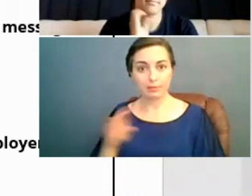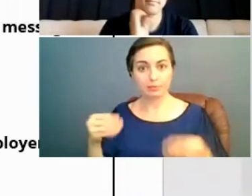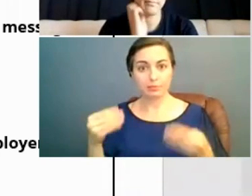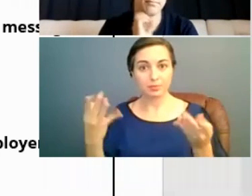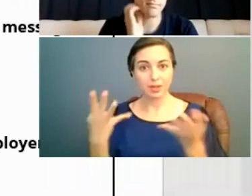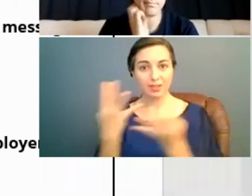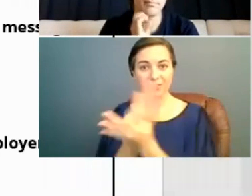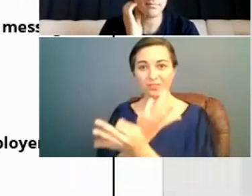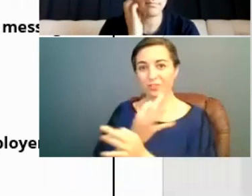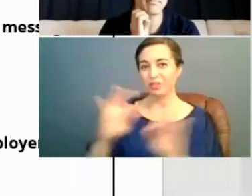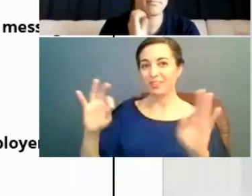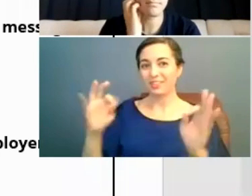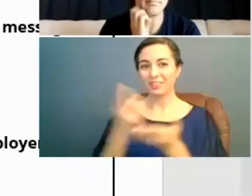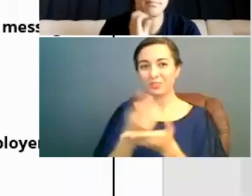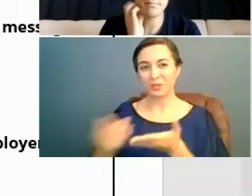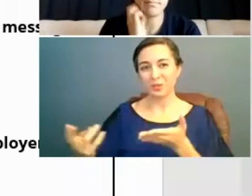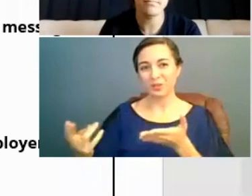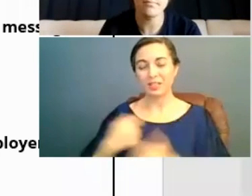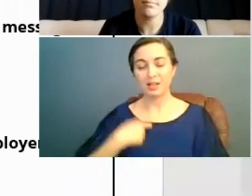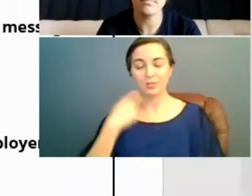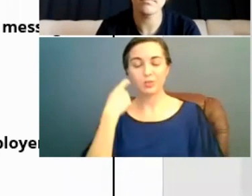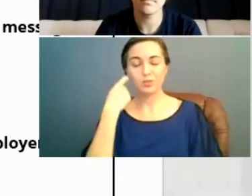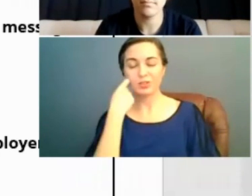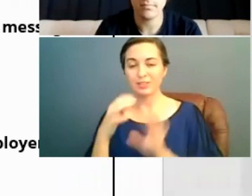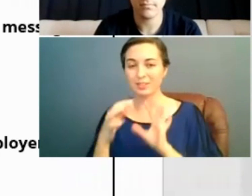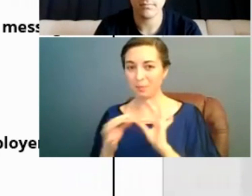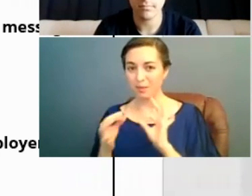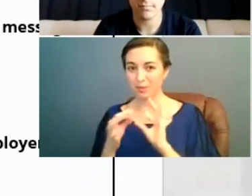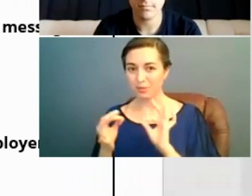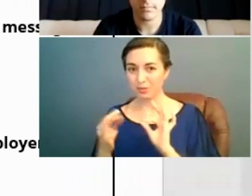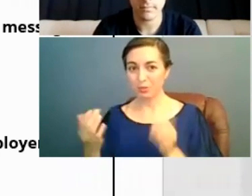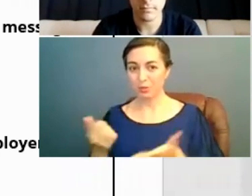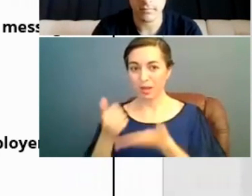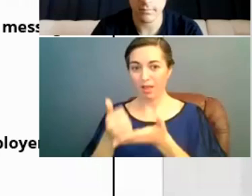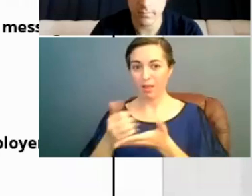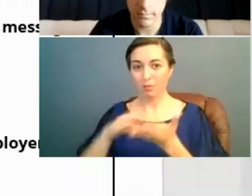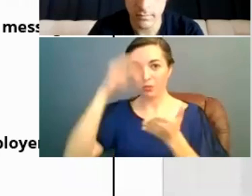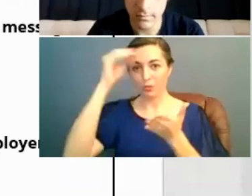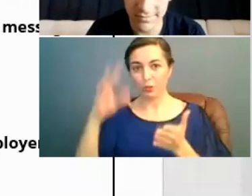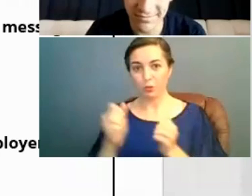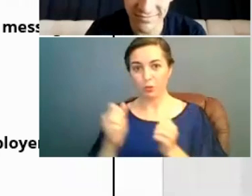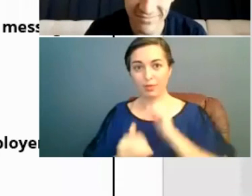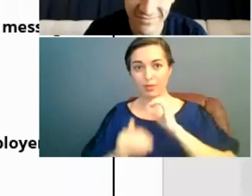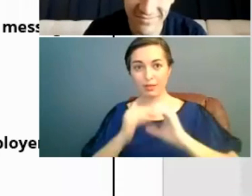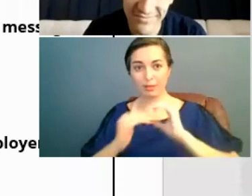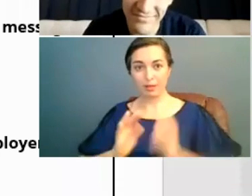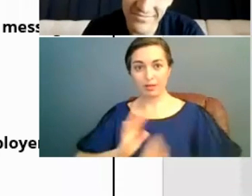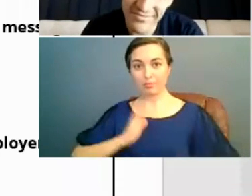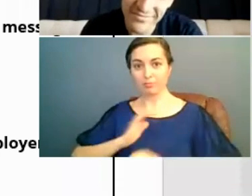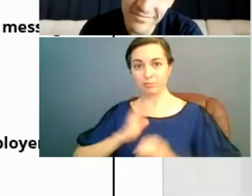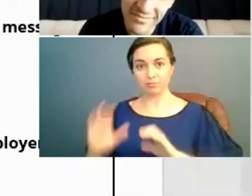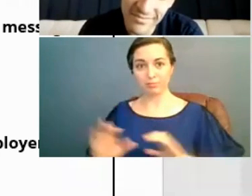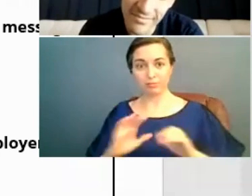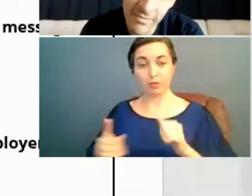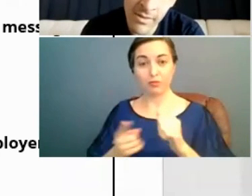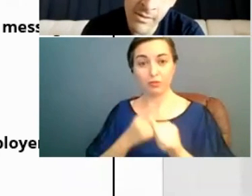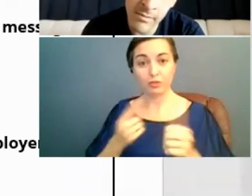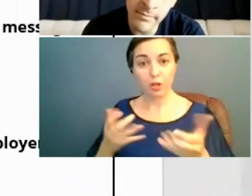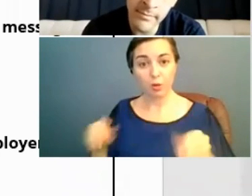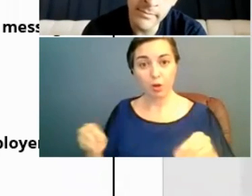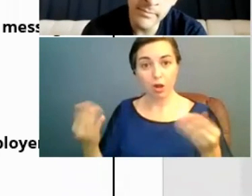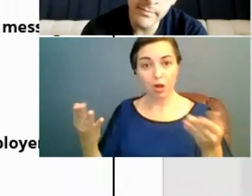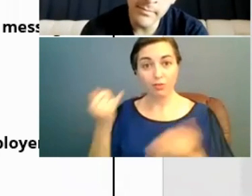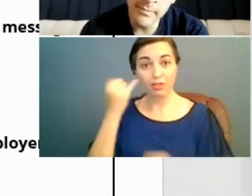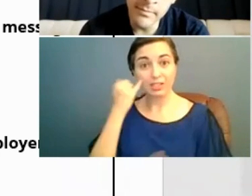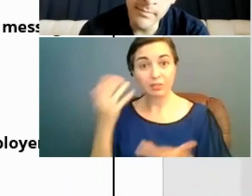free resources. I just mentioned to you that we help students with their email etiquette. And one of the first thing I want to offer you, anybody who'd like it